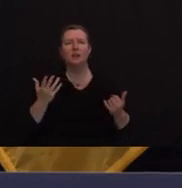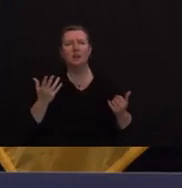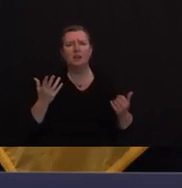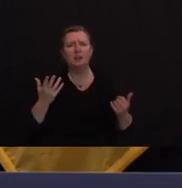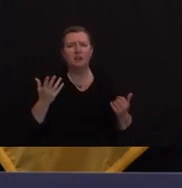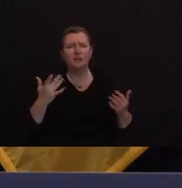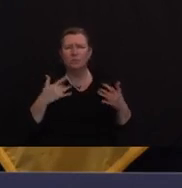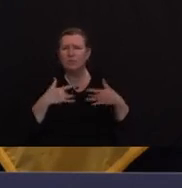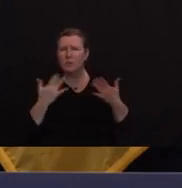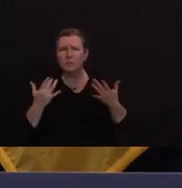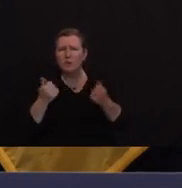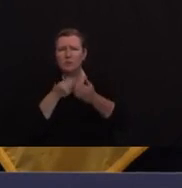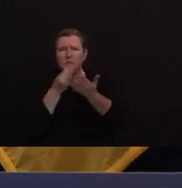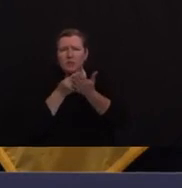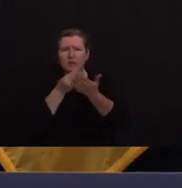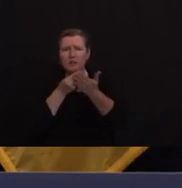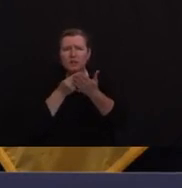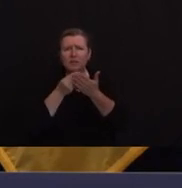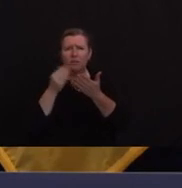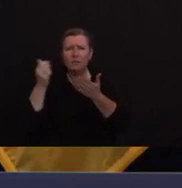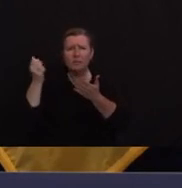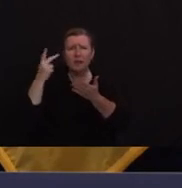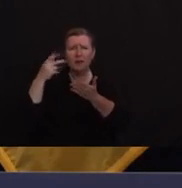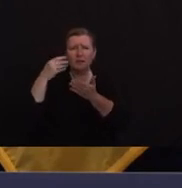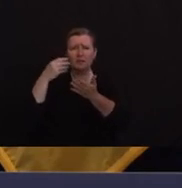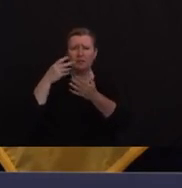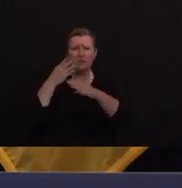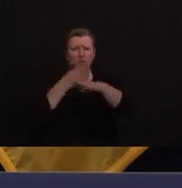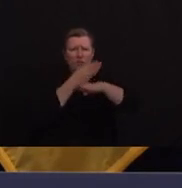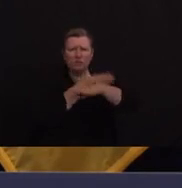right information. I don't want to misfire and tell you.